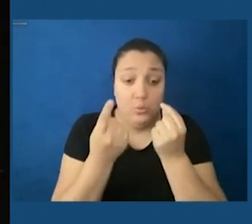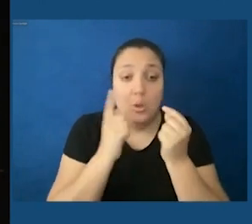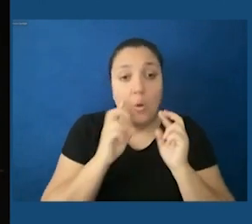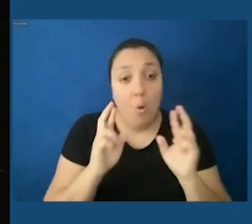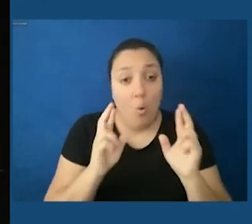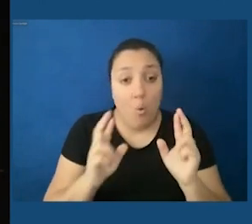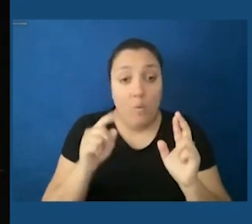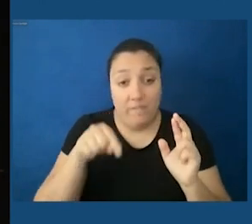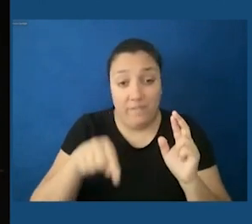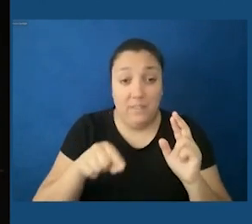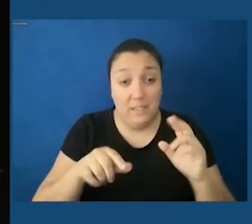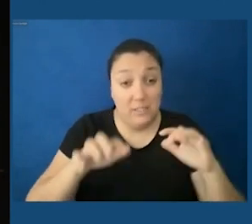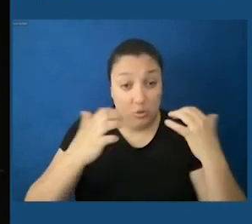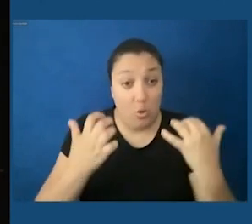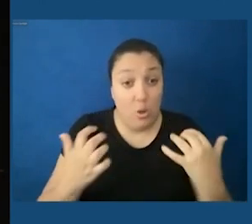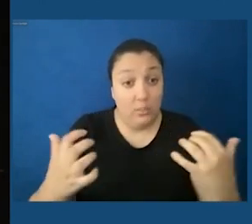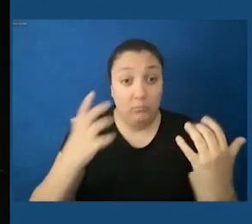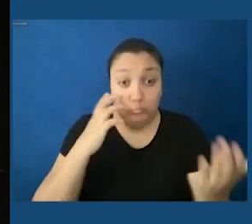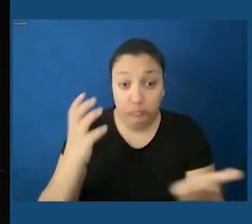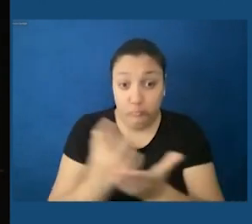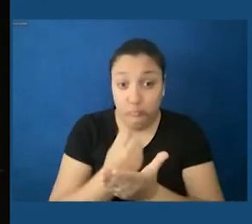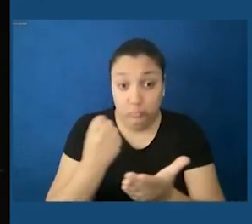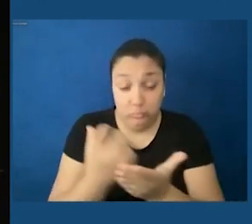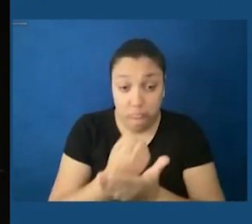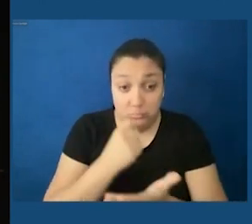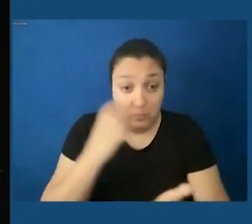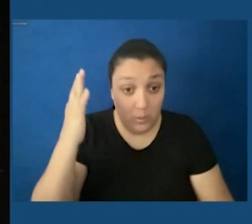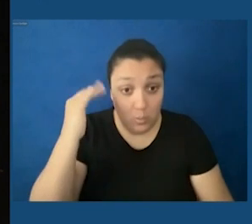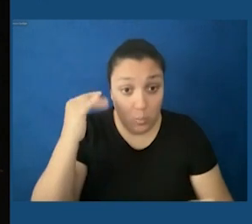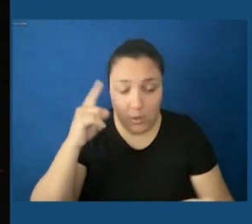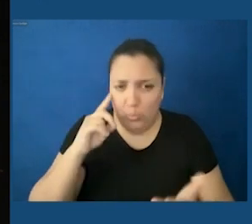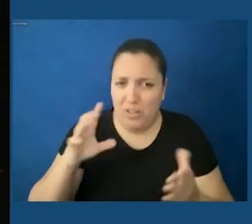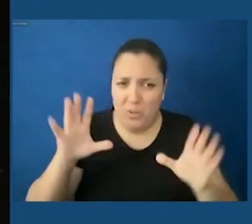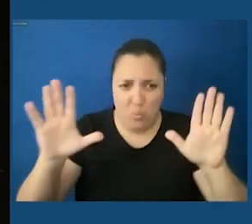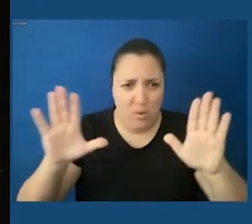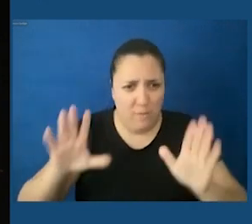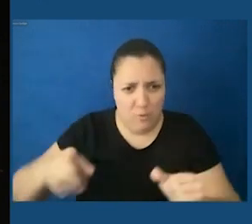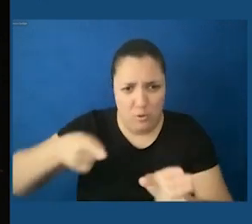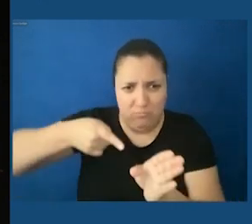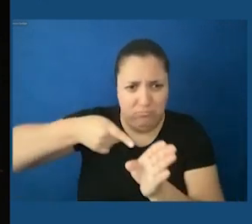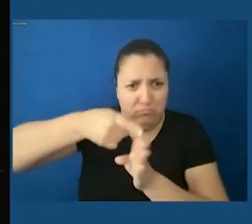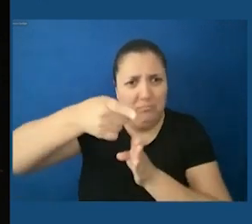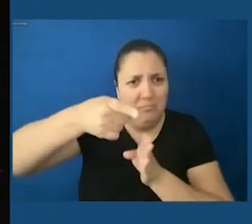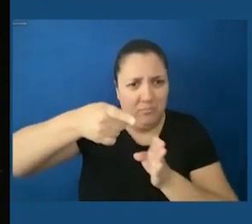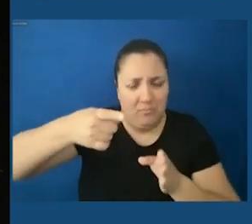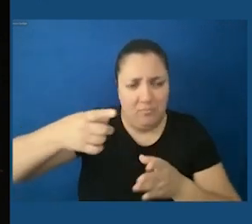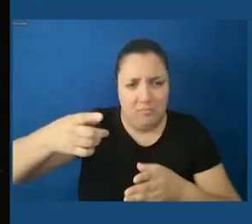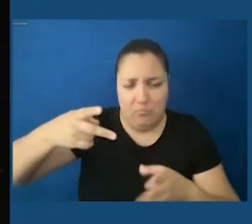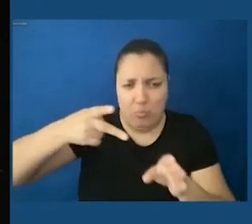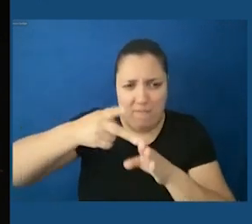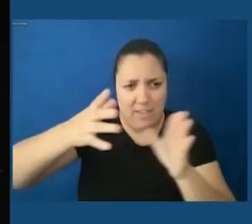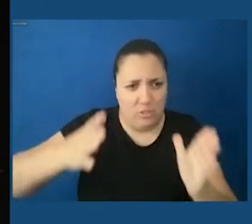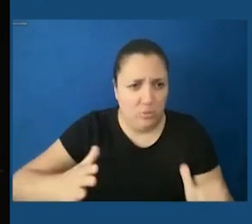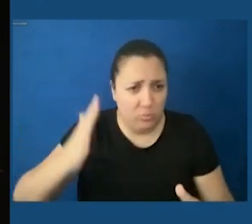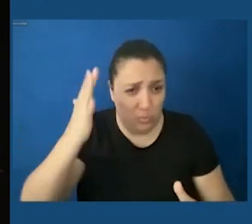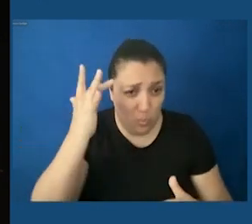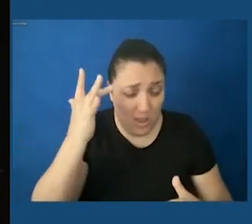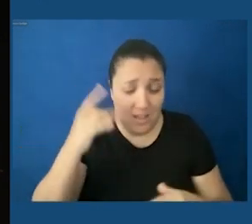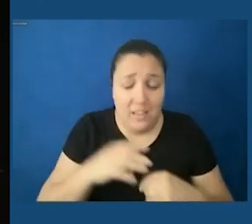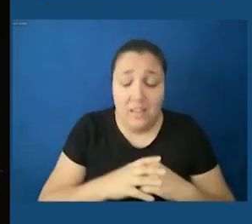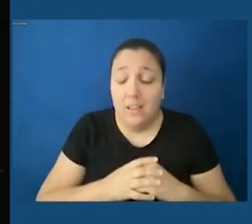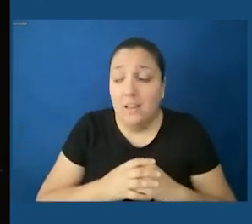advantage of the fact of these wonderful professionals here and what they're doing to oppose hate, and we'll reach out and